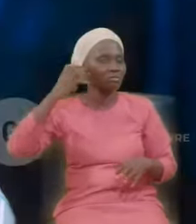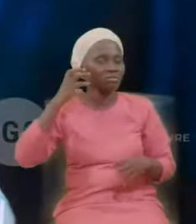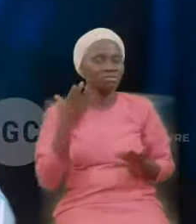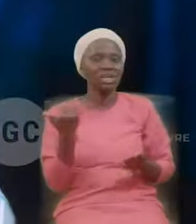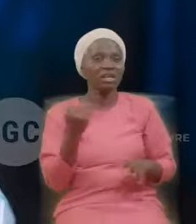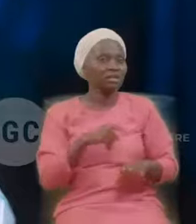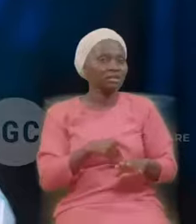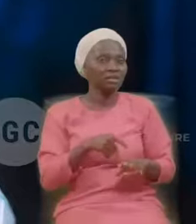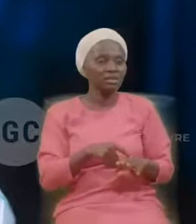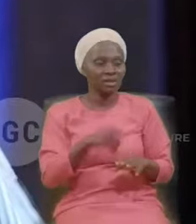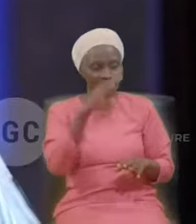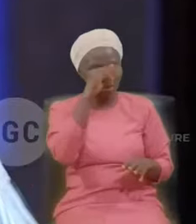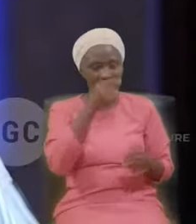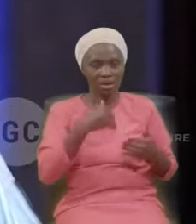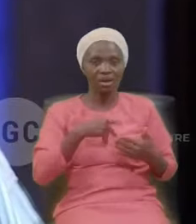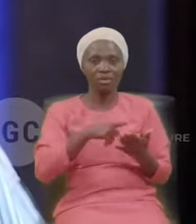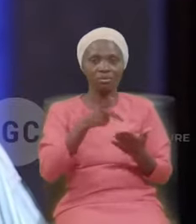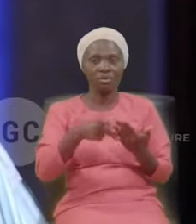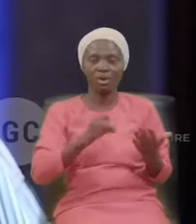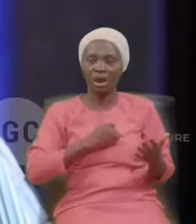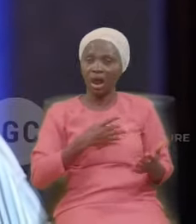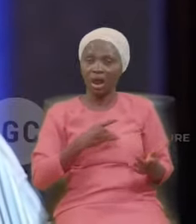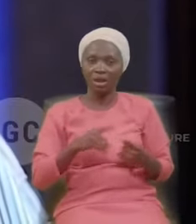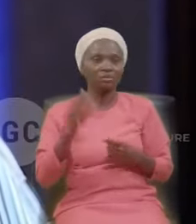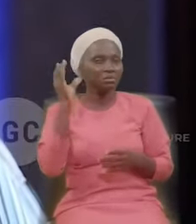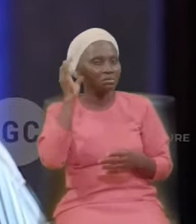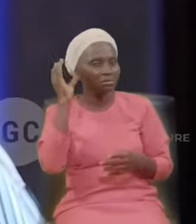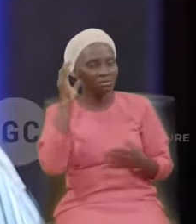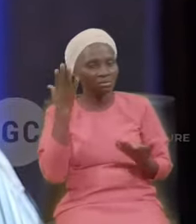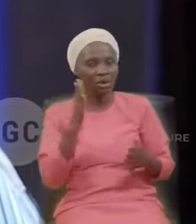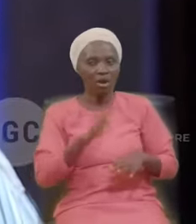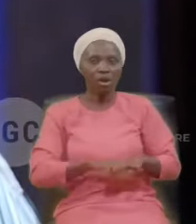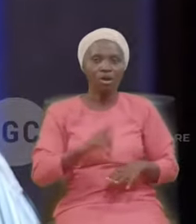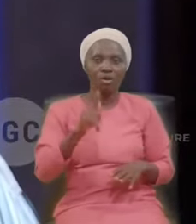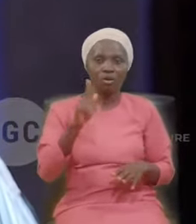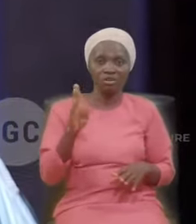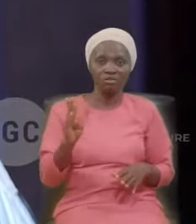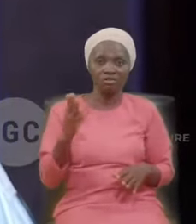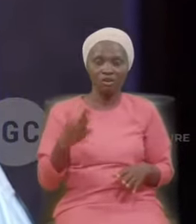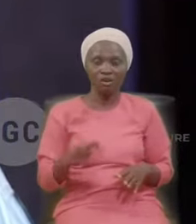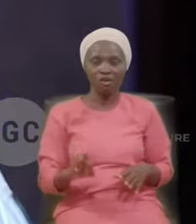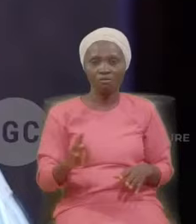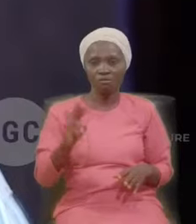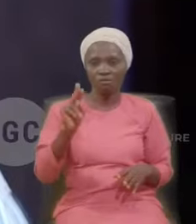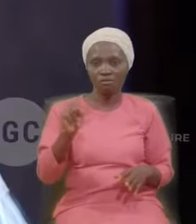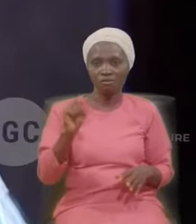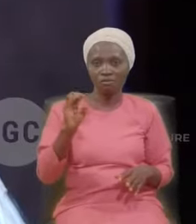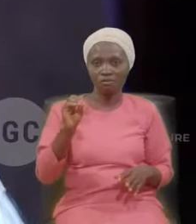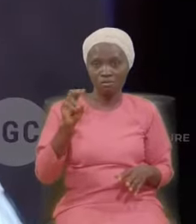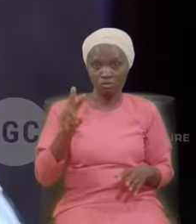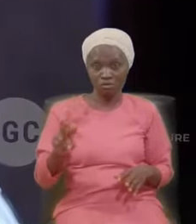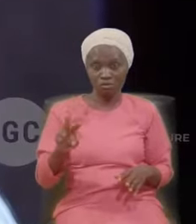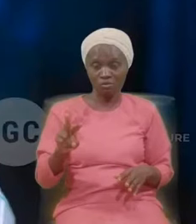I love to hear. On the 24th of November